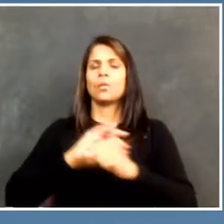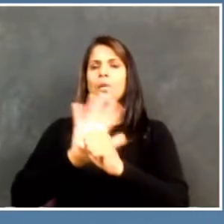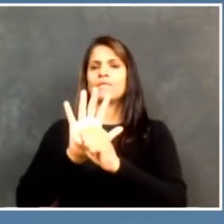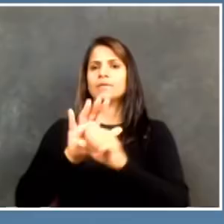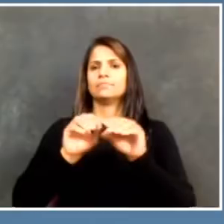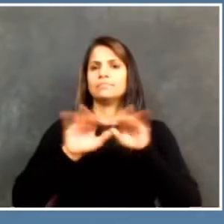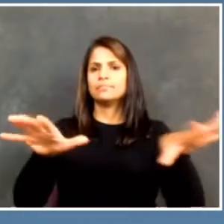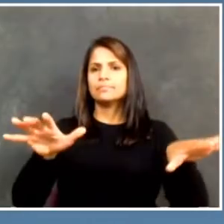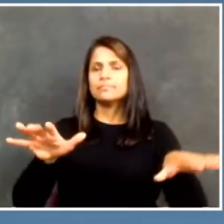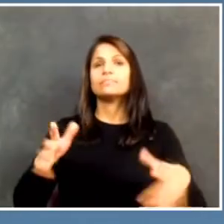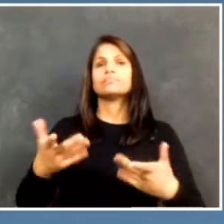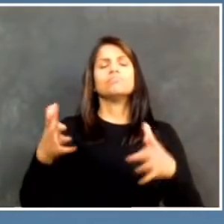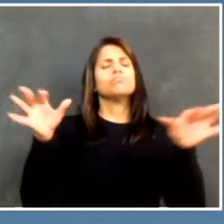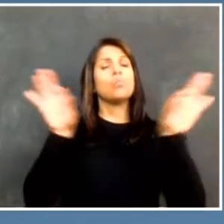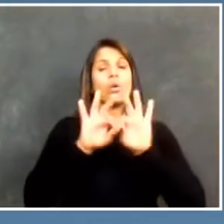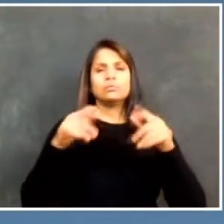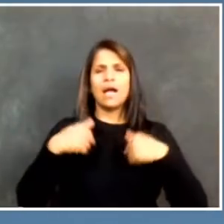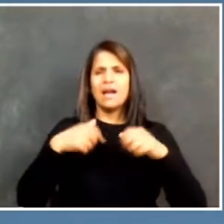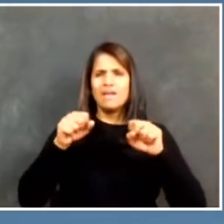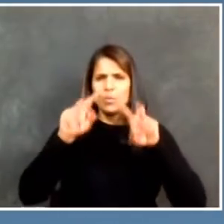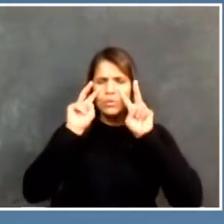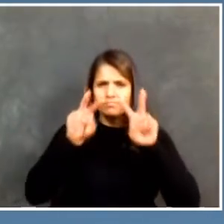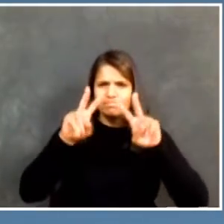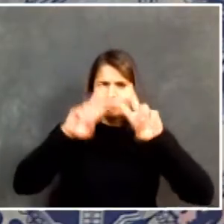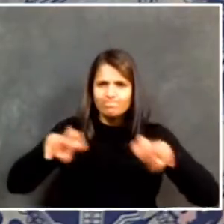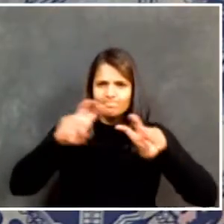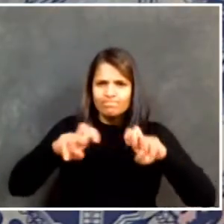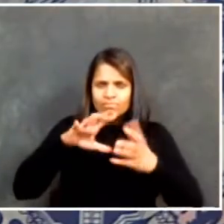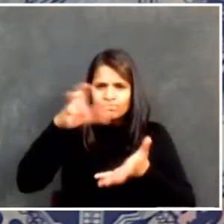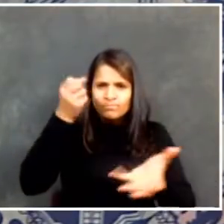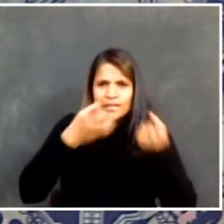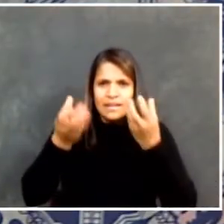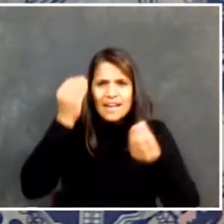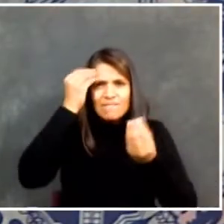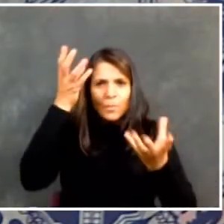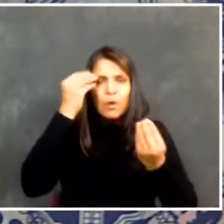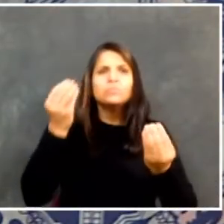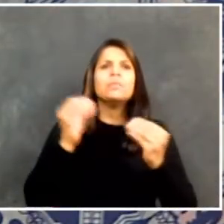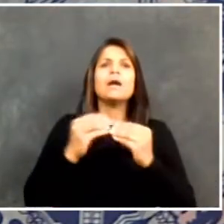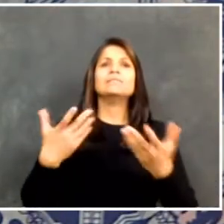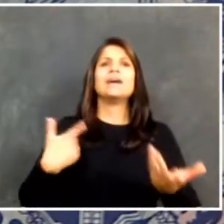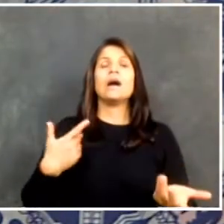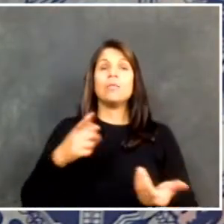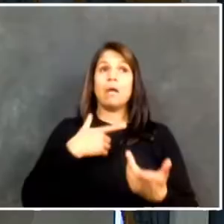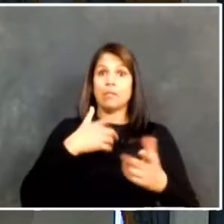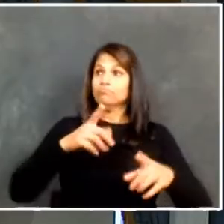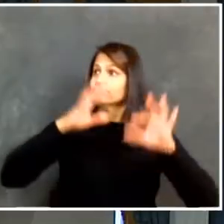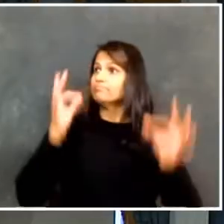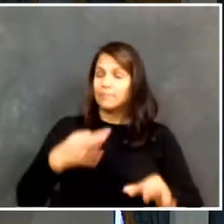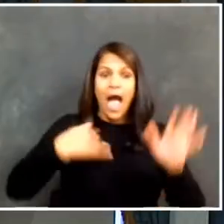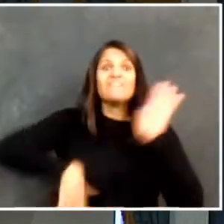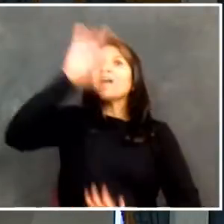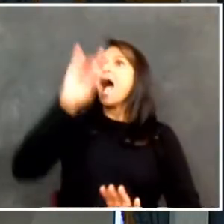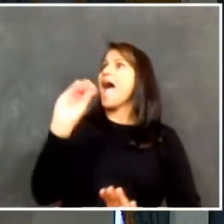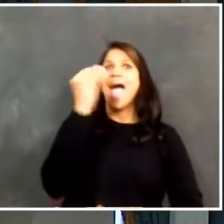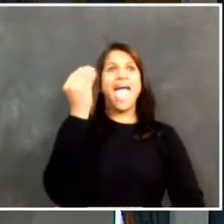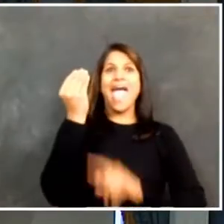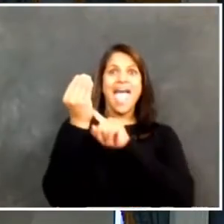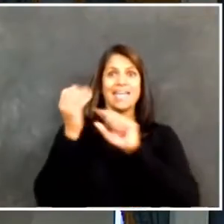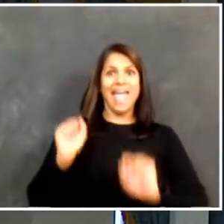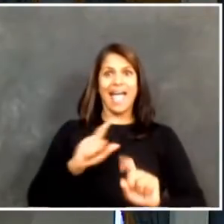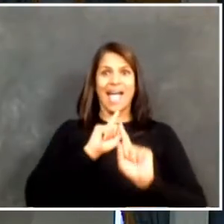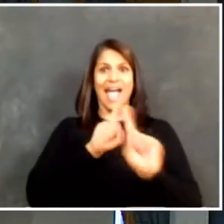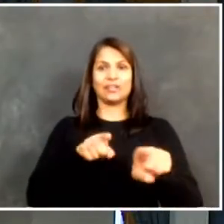and done. Dimitri, you have anything to add? No, sir. I think Dr. Barbeau covered it. I think the important idea, again, these